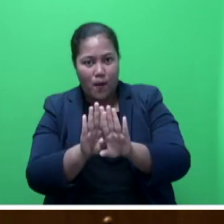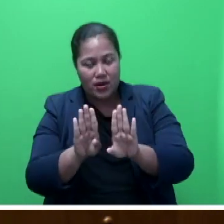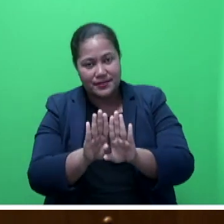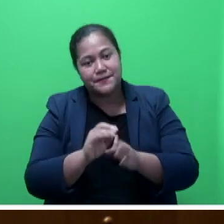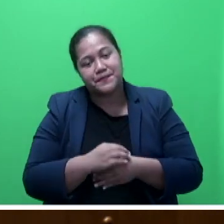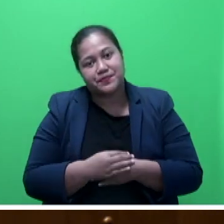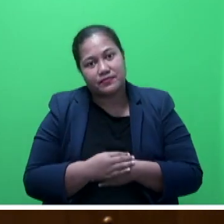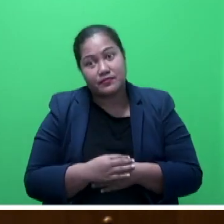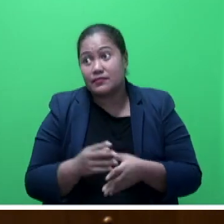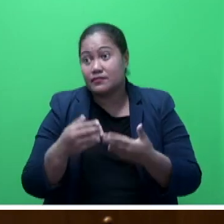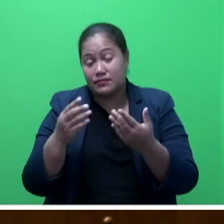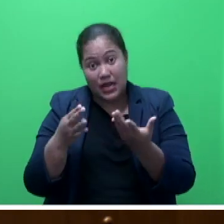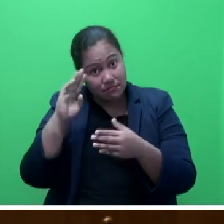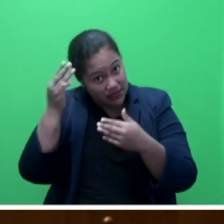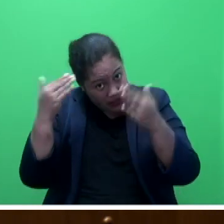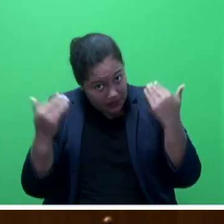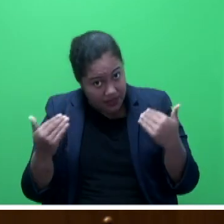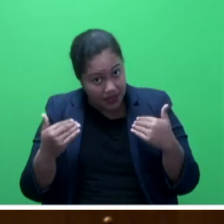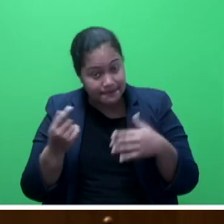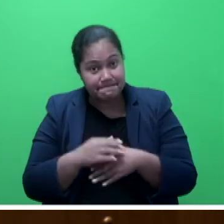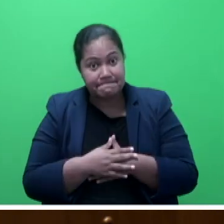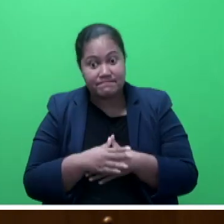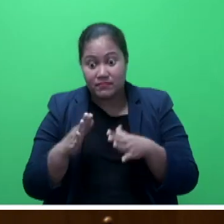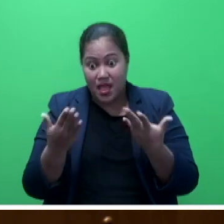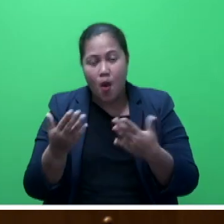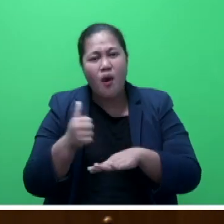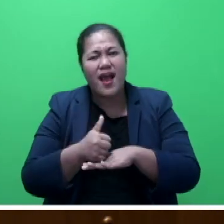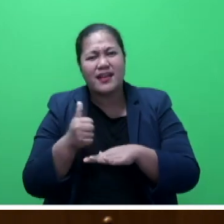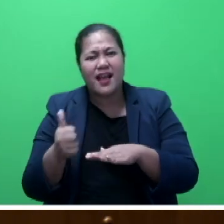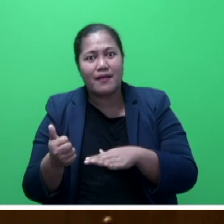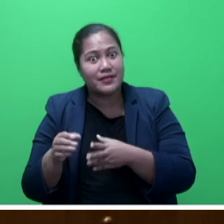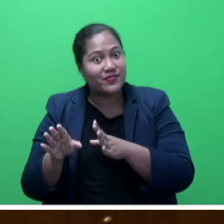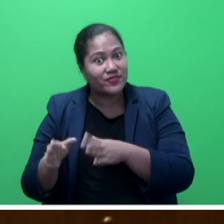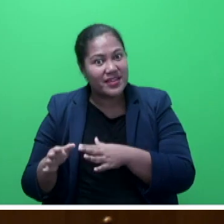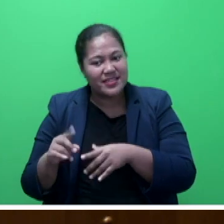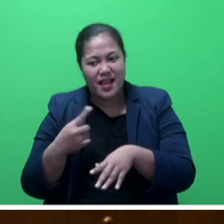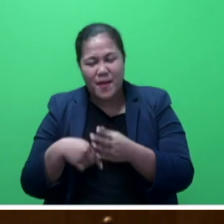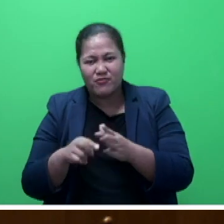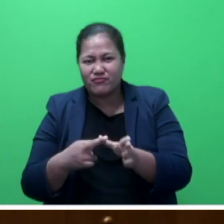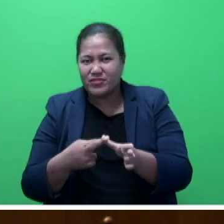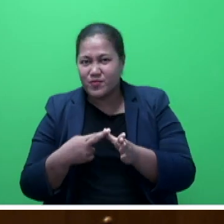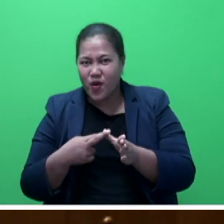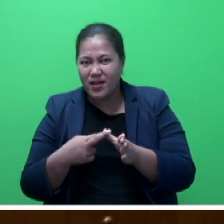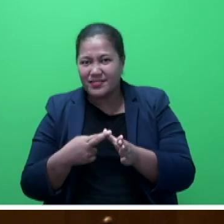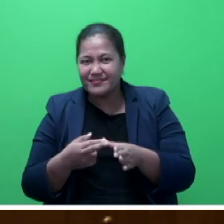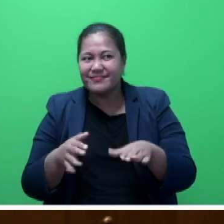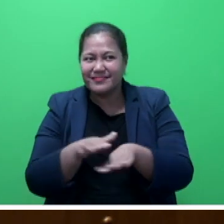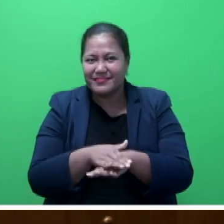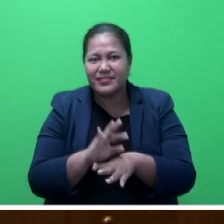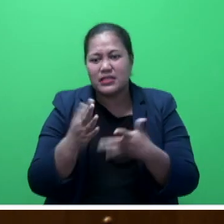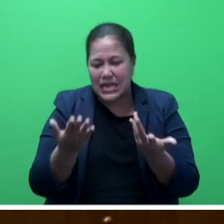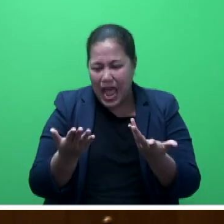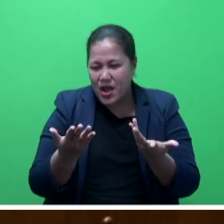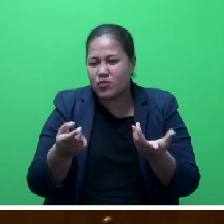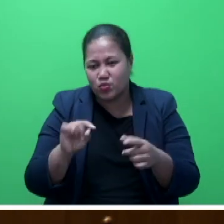Mr. Speaker, right now, as His Excellency noted, governments are fueling their response and recoveries through an unprecedented